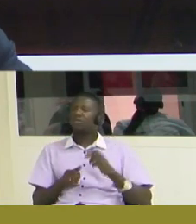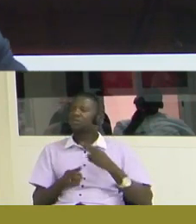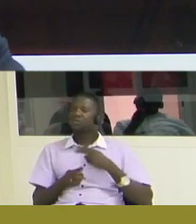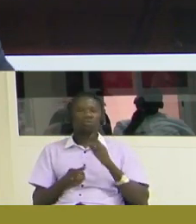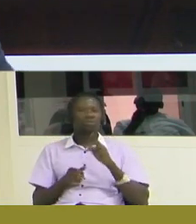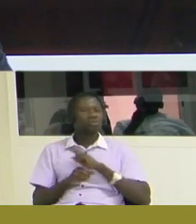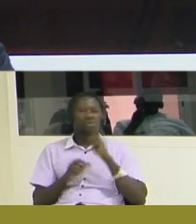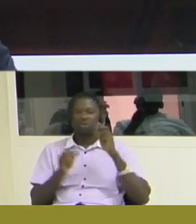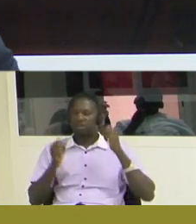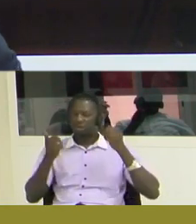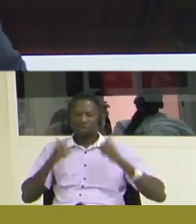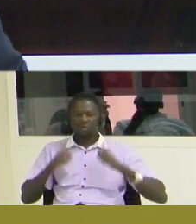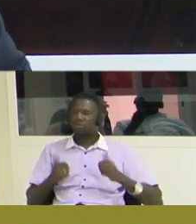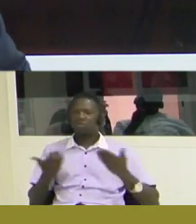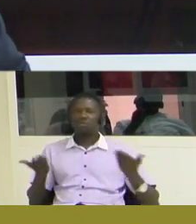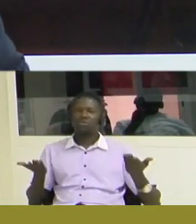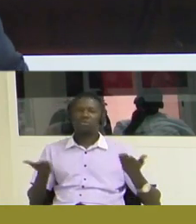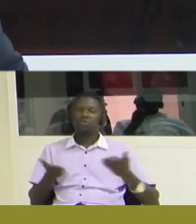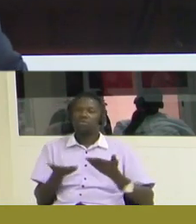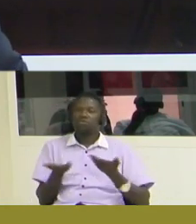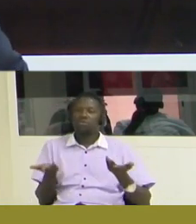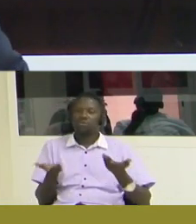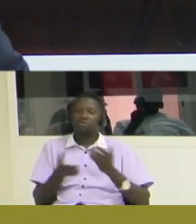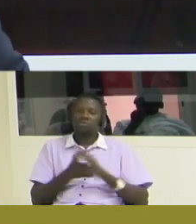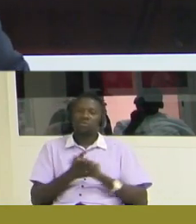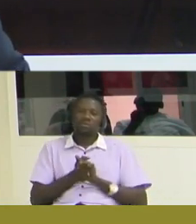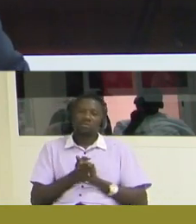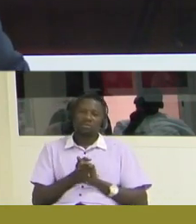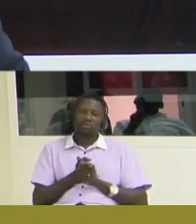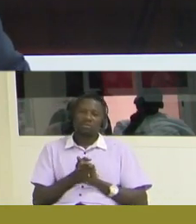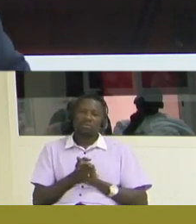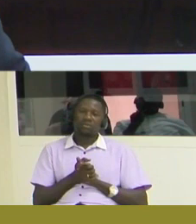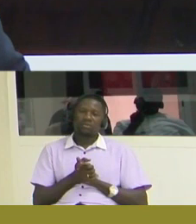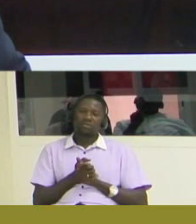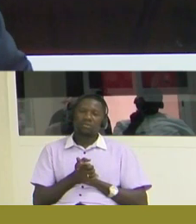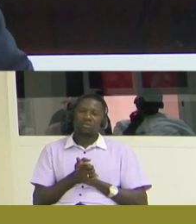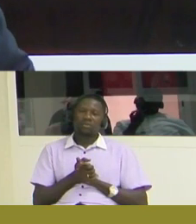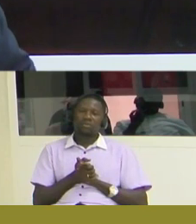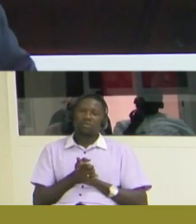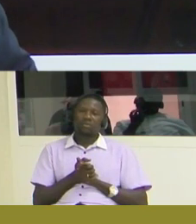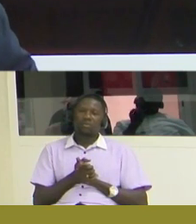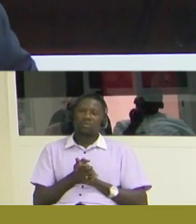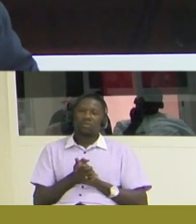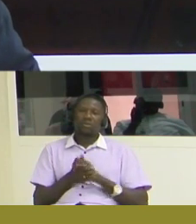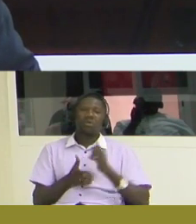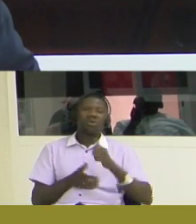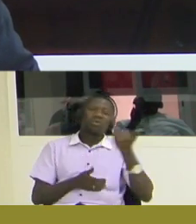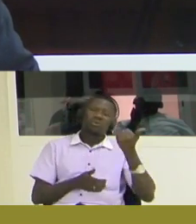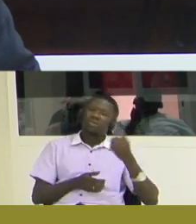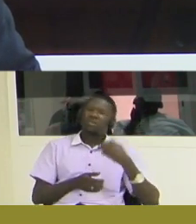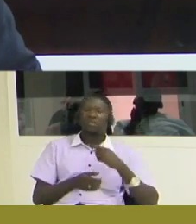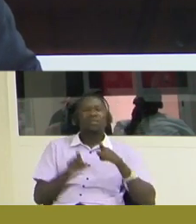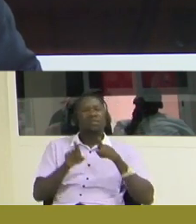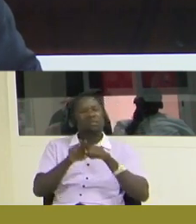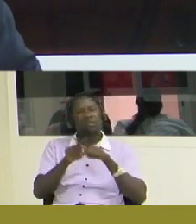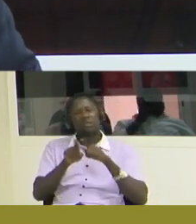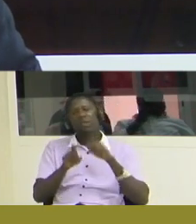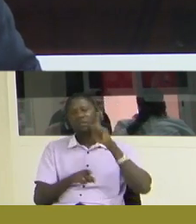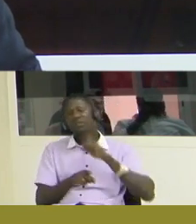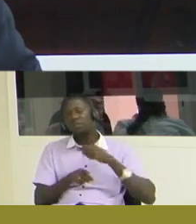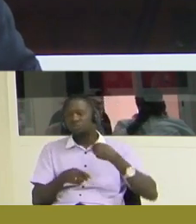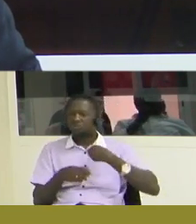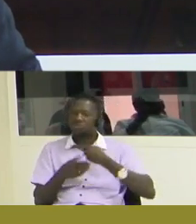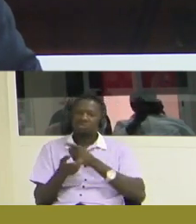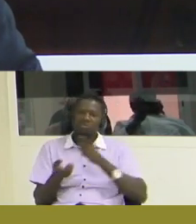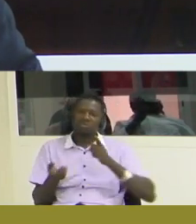and it shouldn't have even happened in any violence union some of them we are fathers